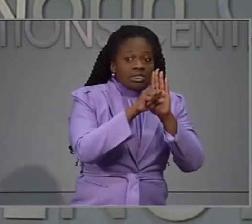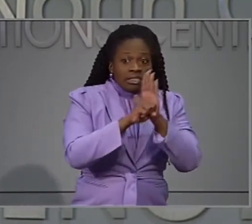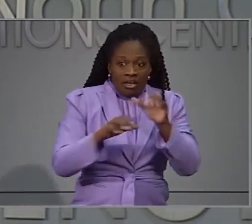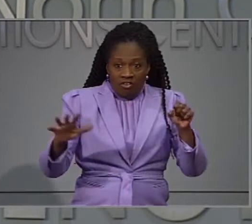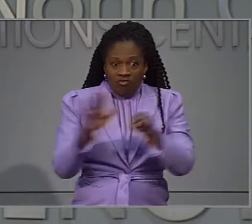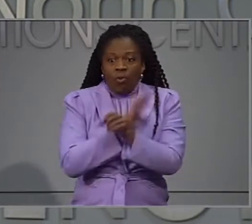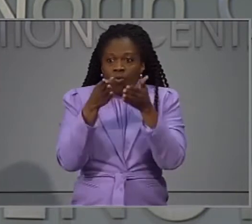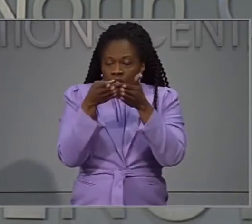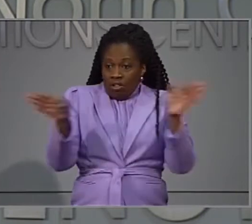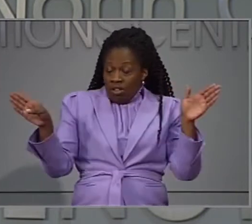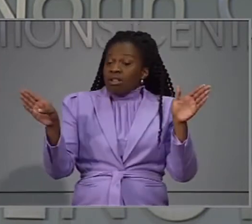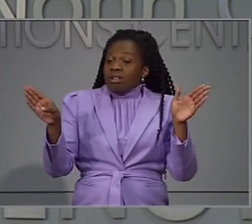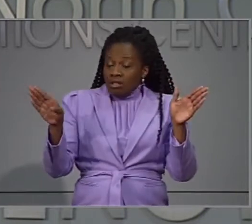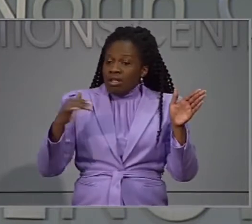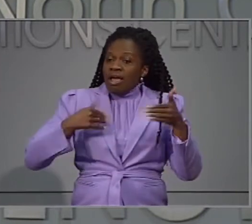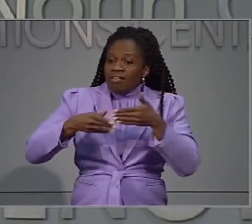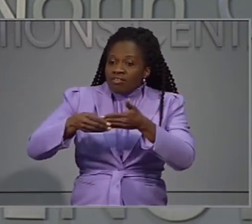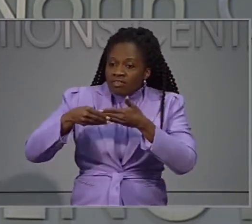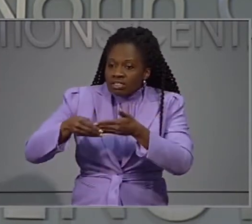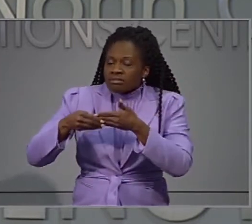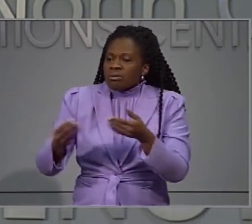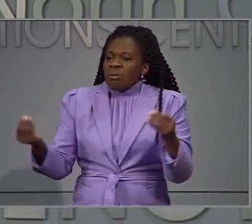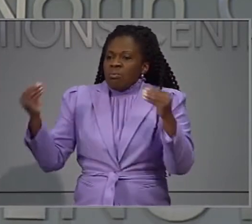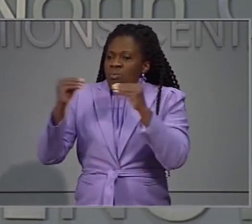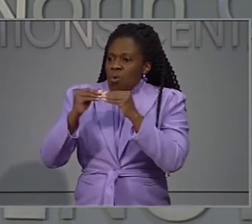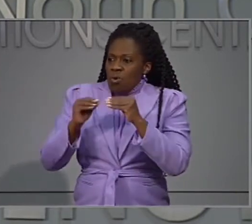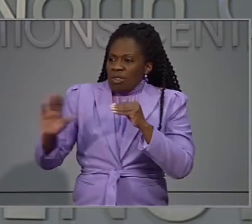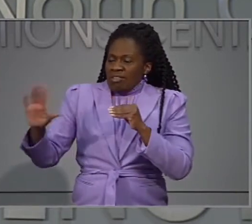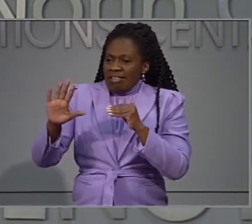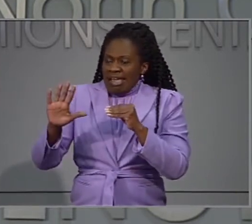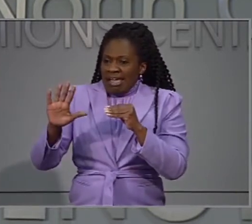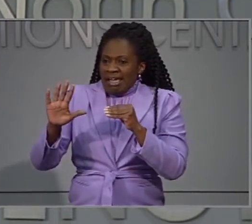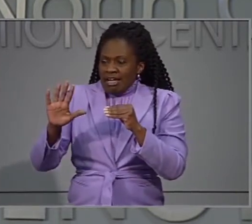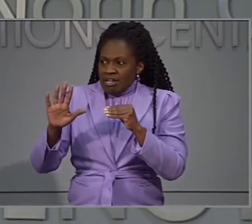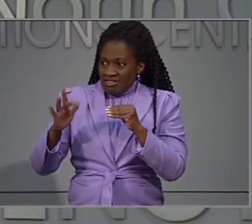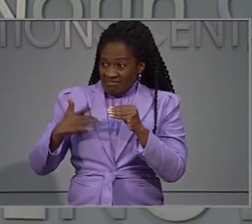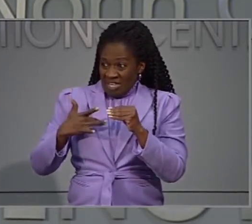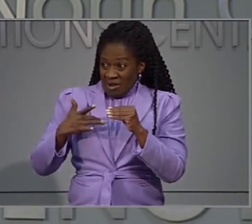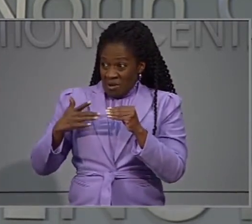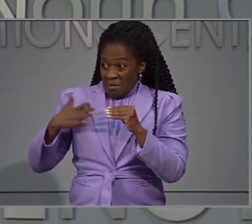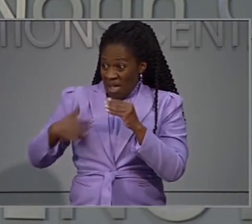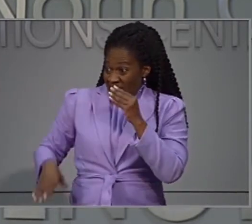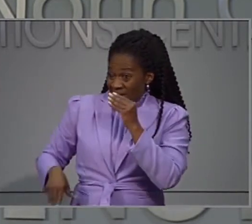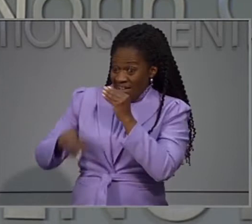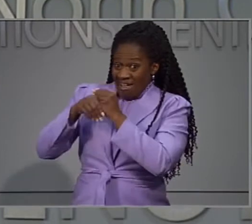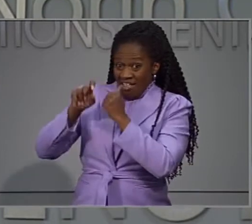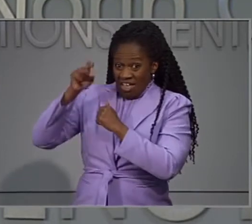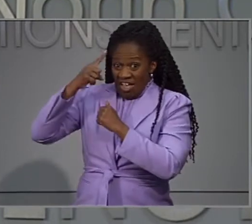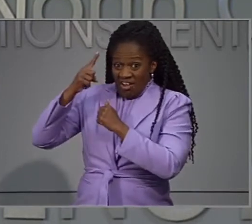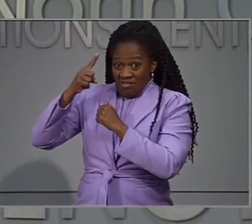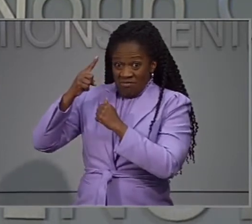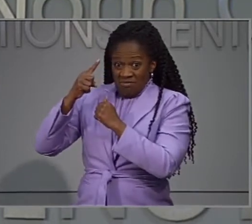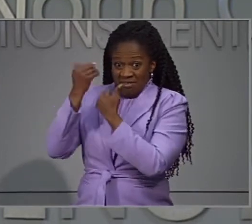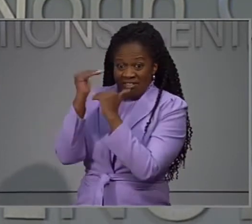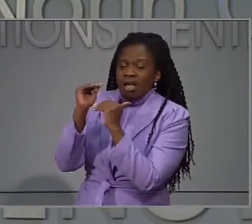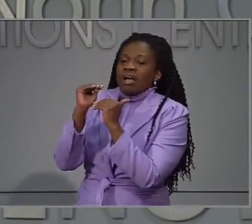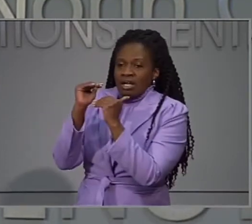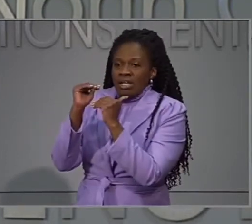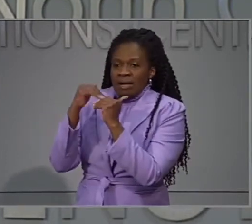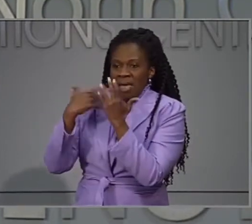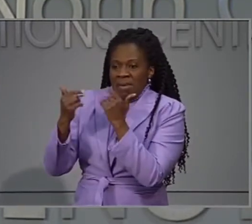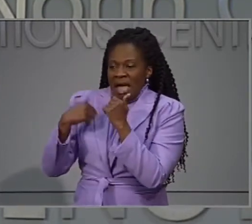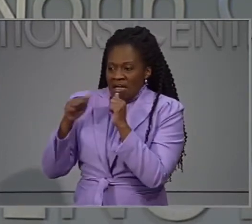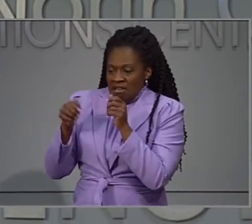to continue to have the flexibility to do more with their restrictions if they need to. We are leaving open the